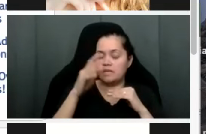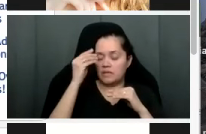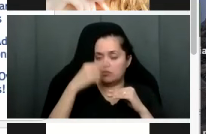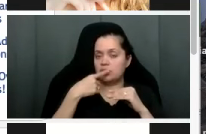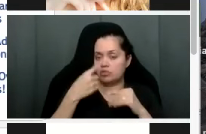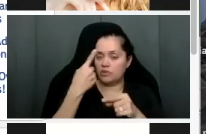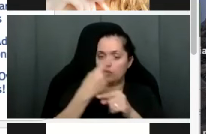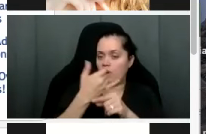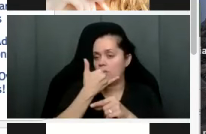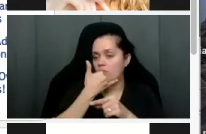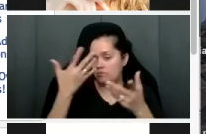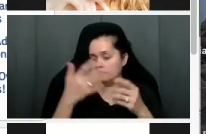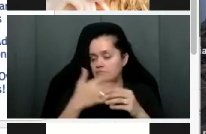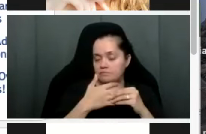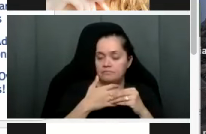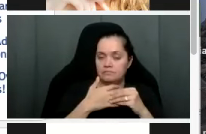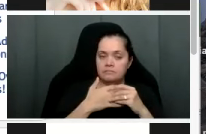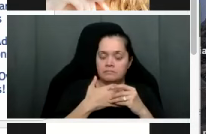were correct.